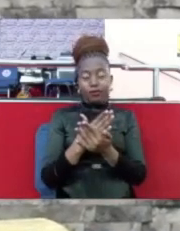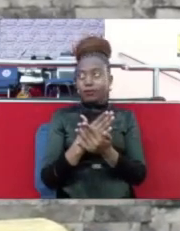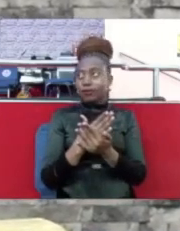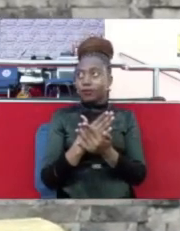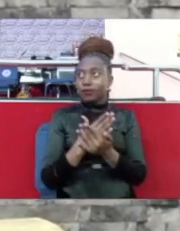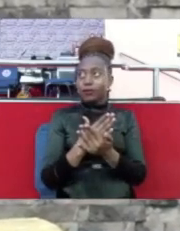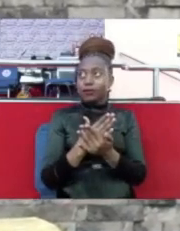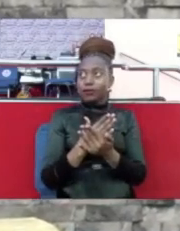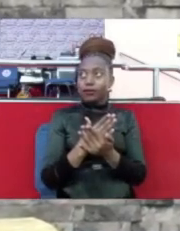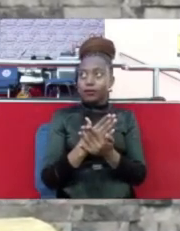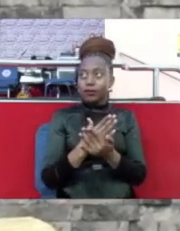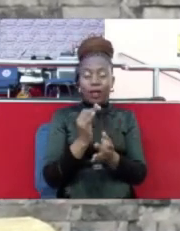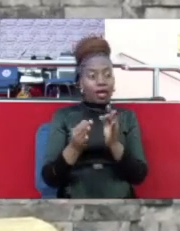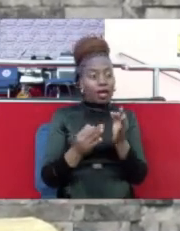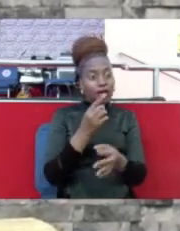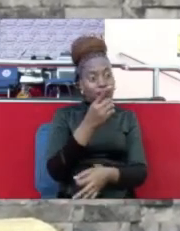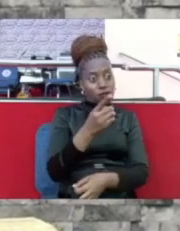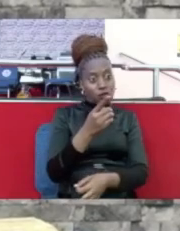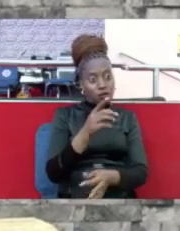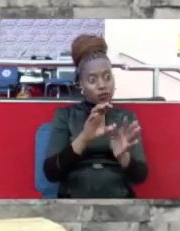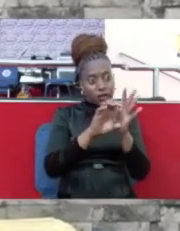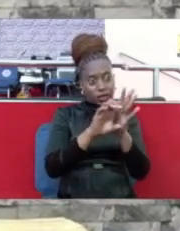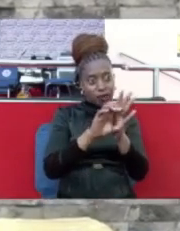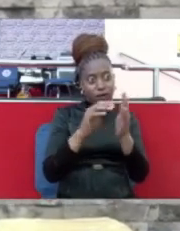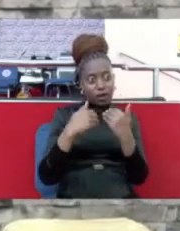If you had $1 billion,